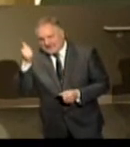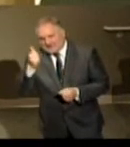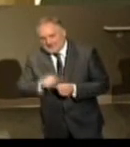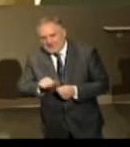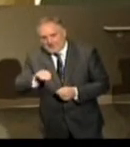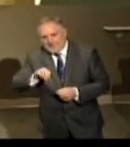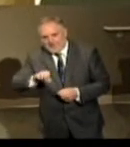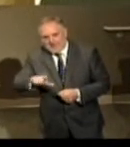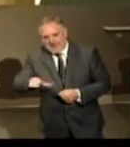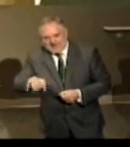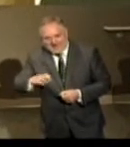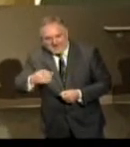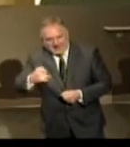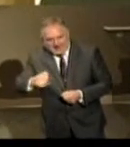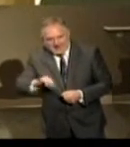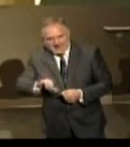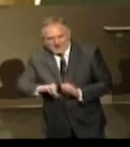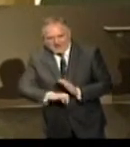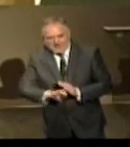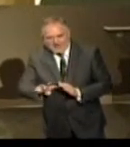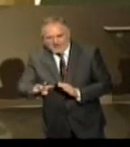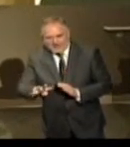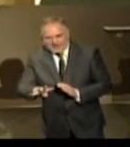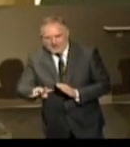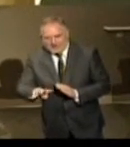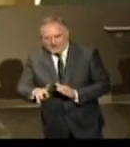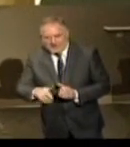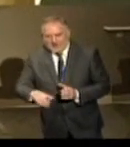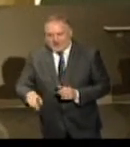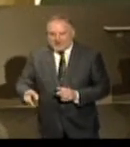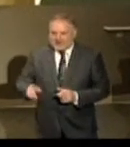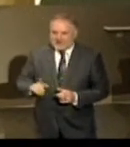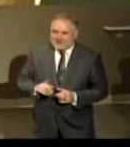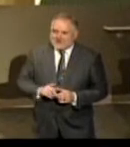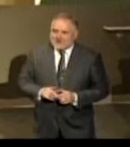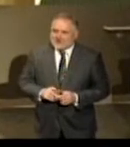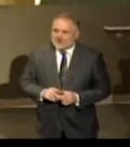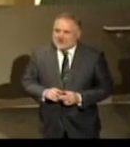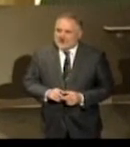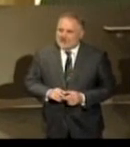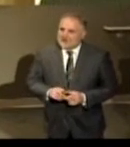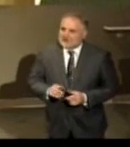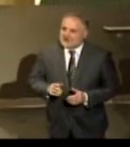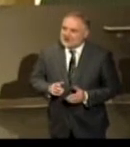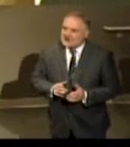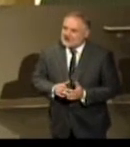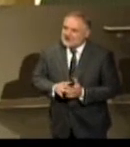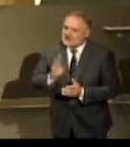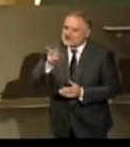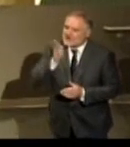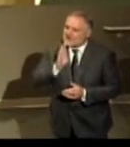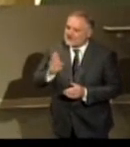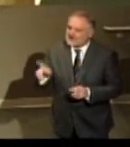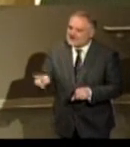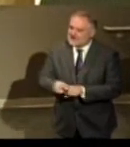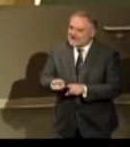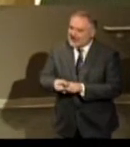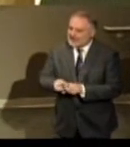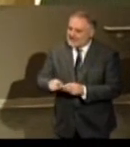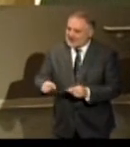Malachi chapter 4, where Malachi says he shall set as a refiner. And what they